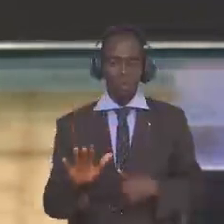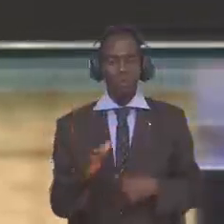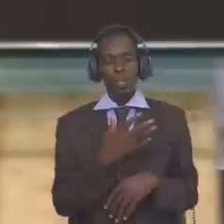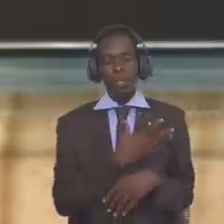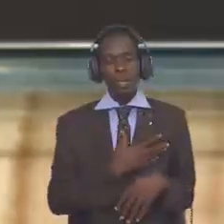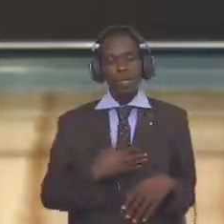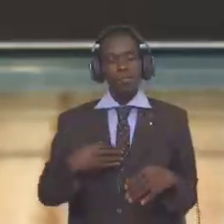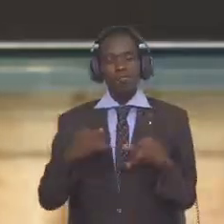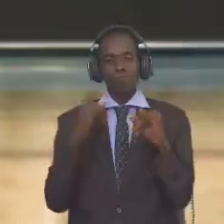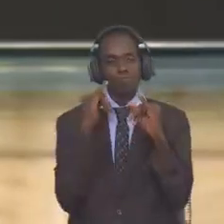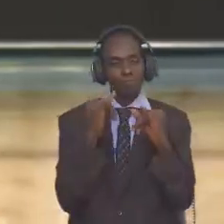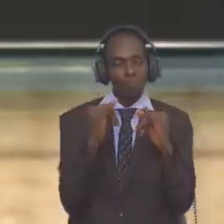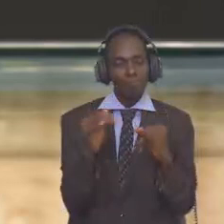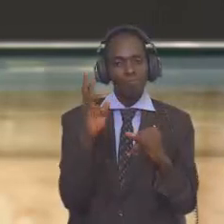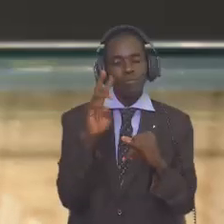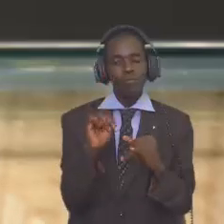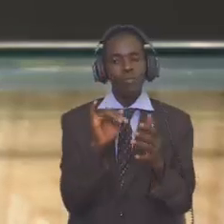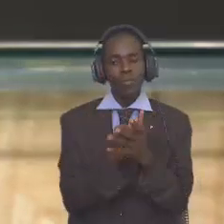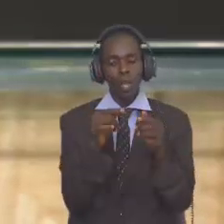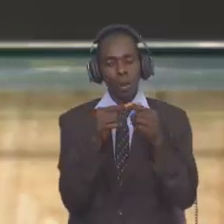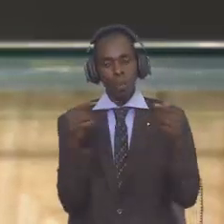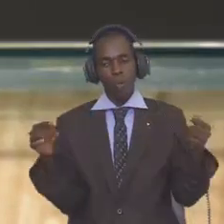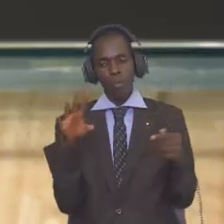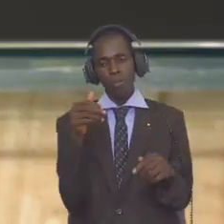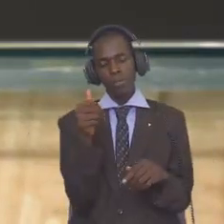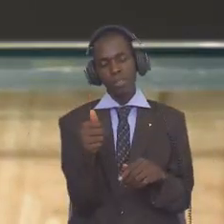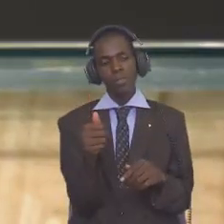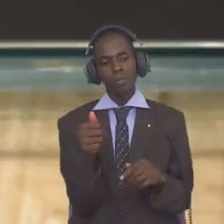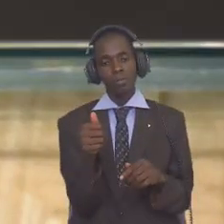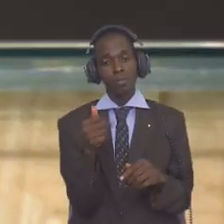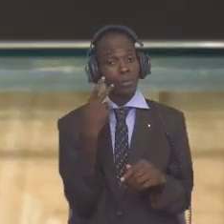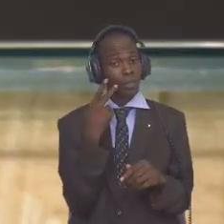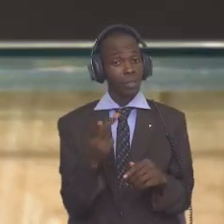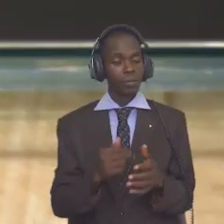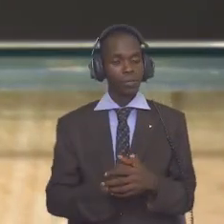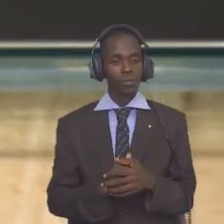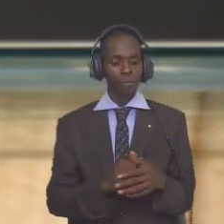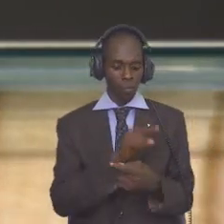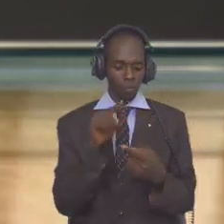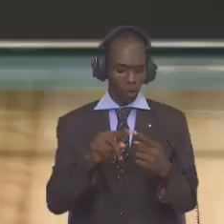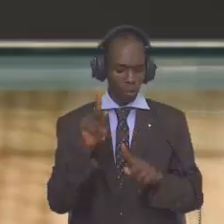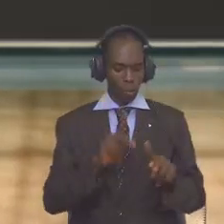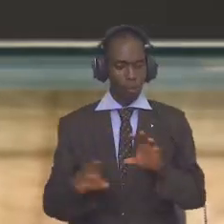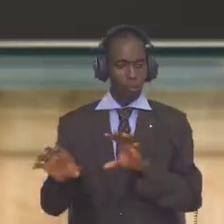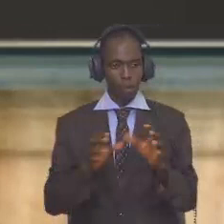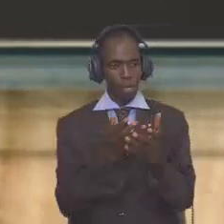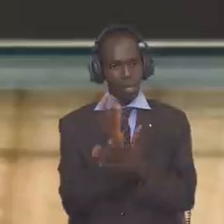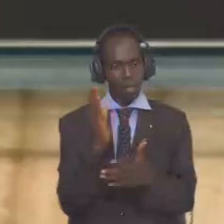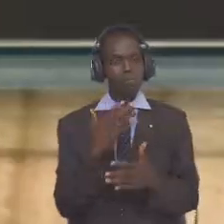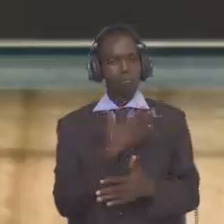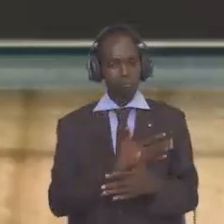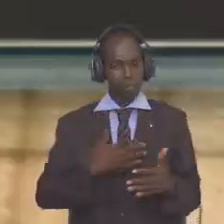instructing those that oppose themselves. You see that? When people do right, acknowledge